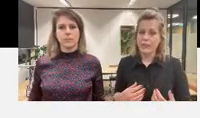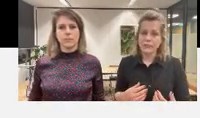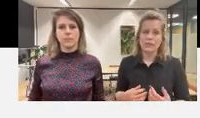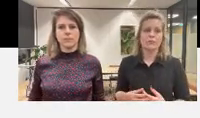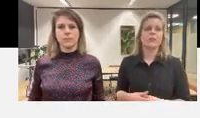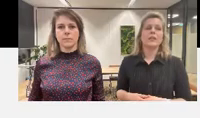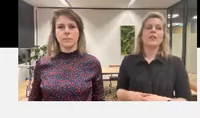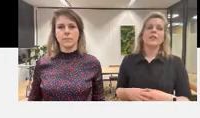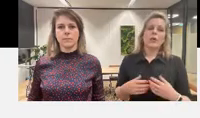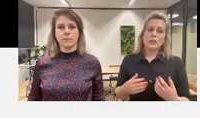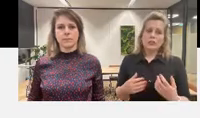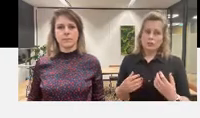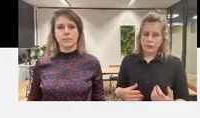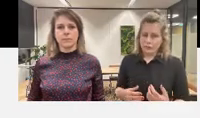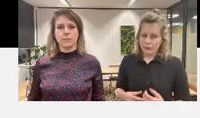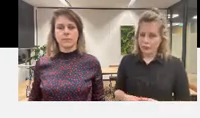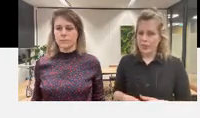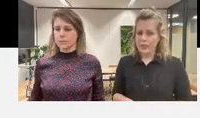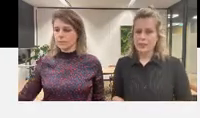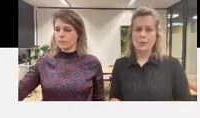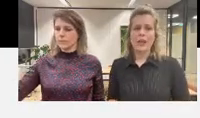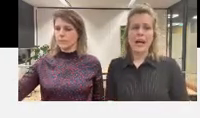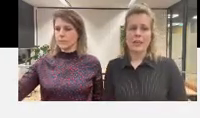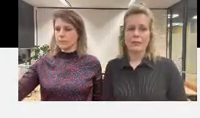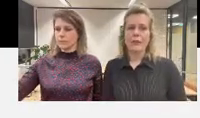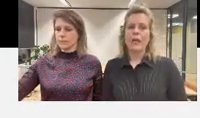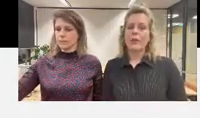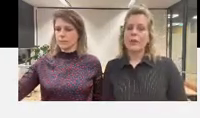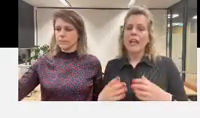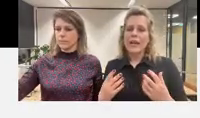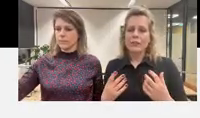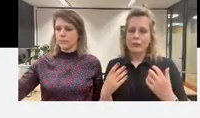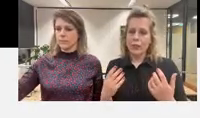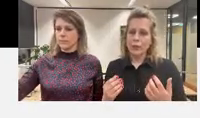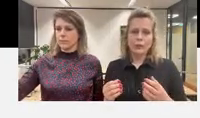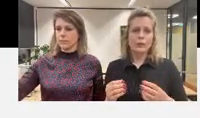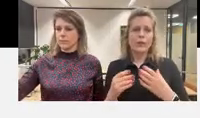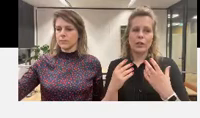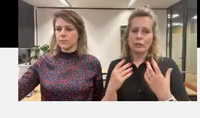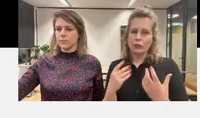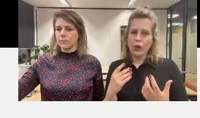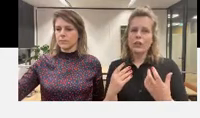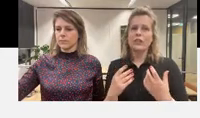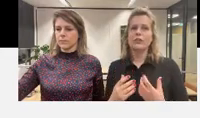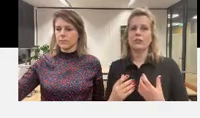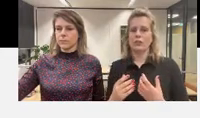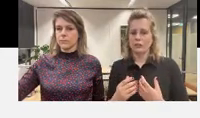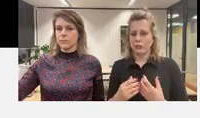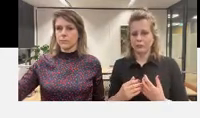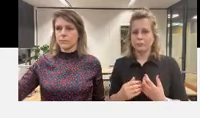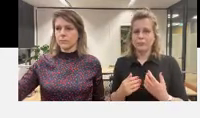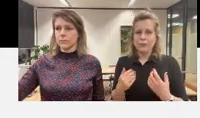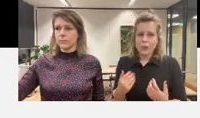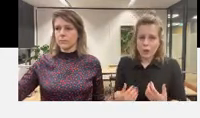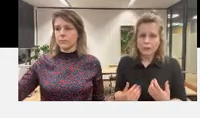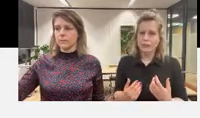father, Gerrit-Jan. The oldest 3 children led a double life, and we like to show you a short